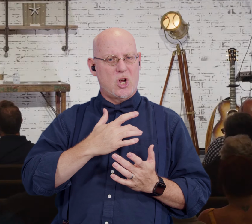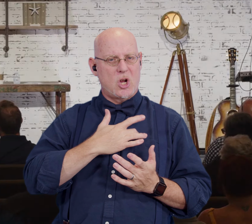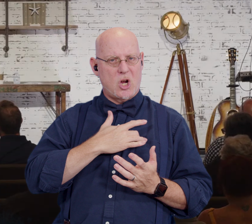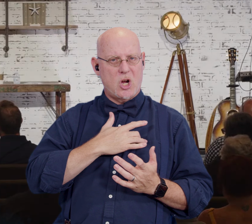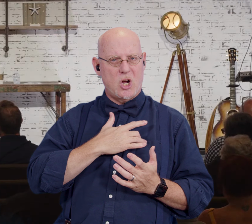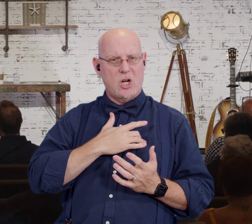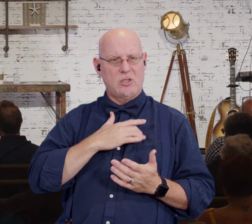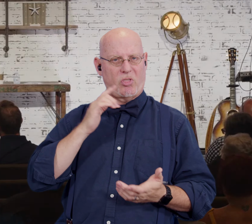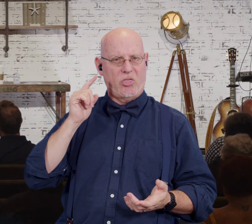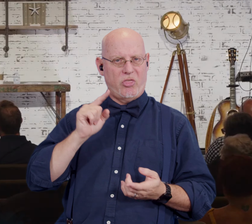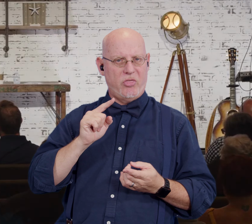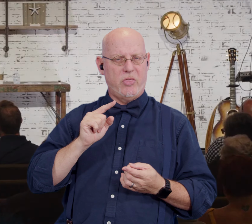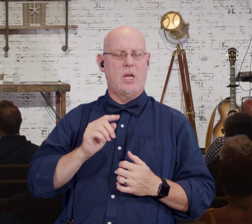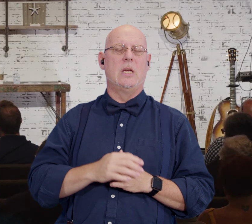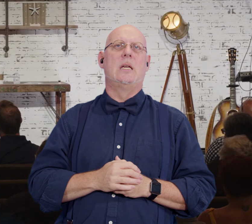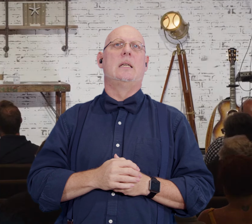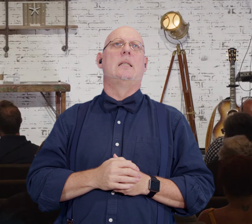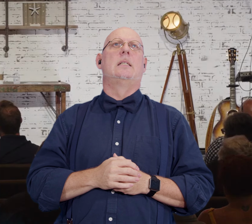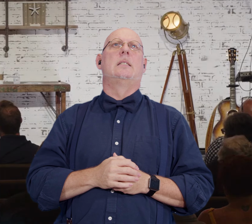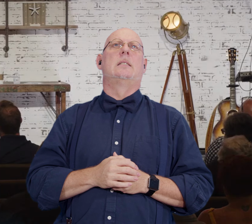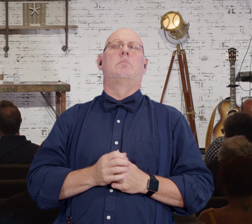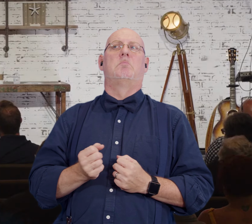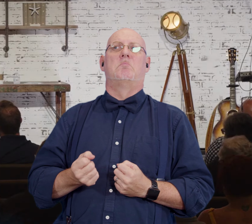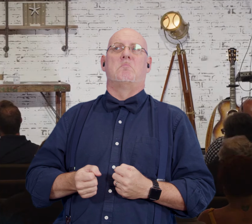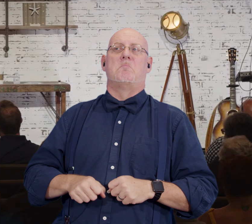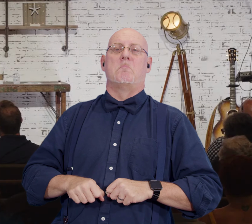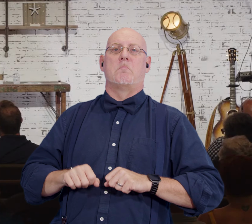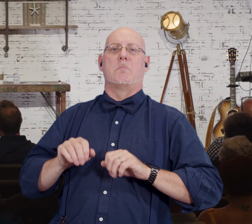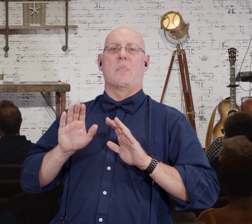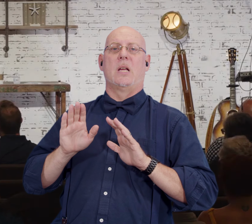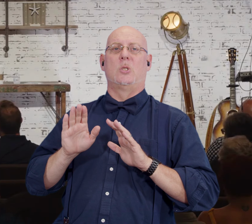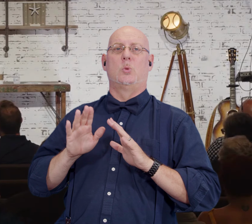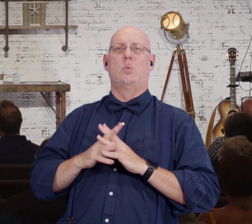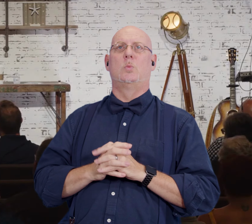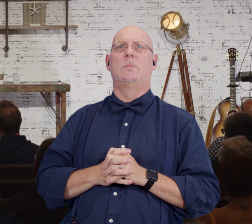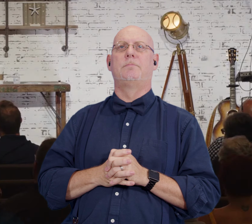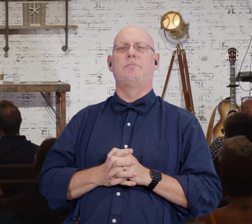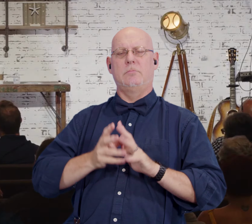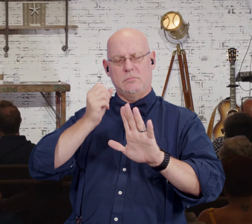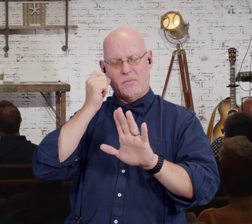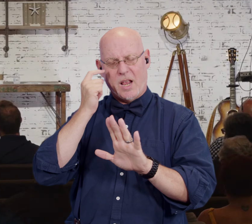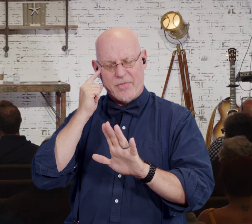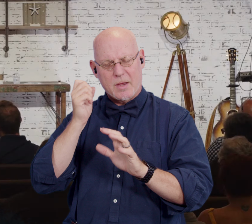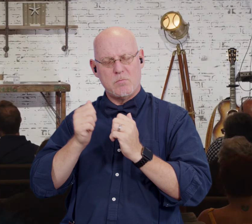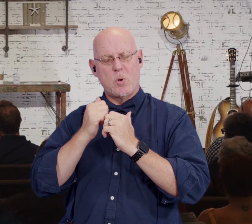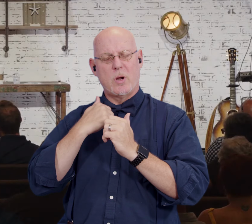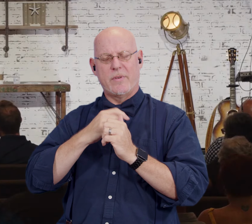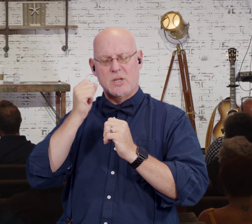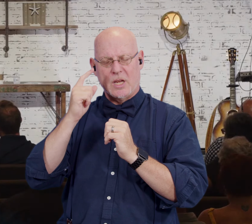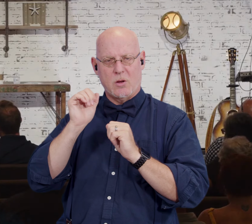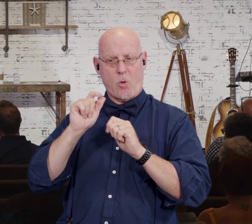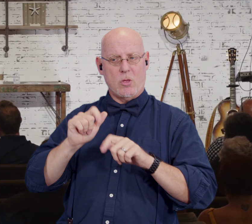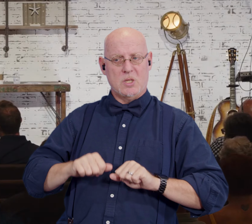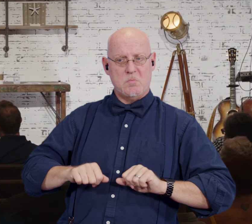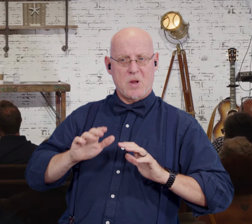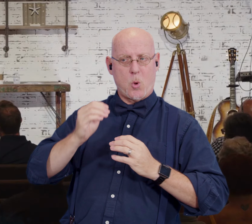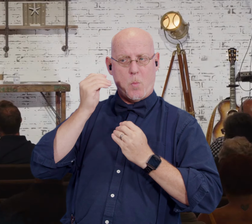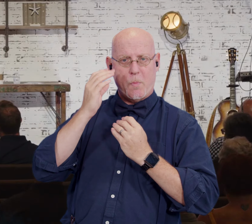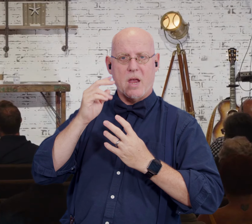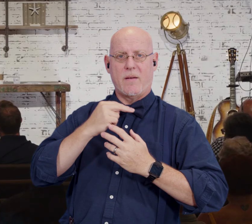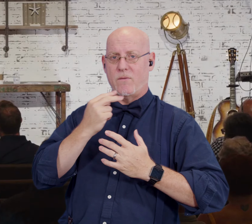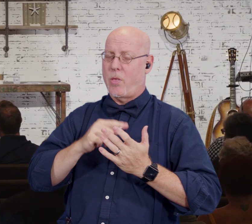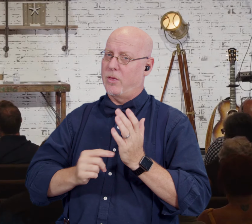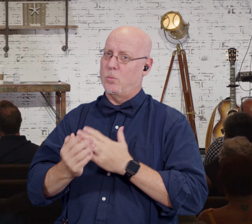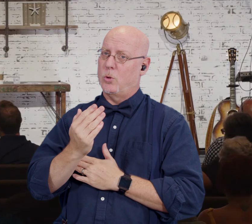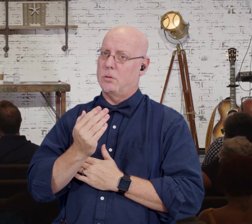our hearts stunted, we submit to. Well, we need to understand this. I think most of us get this. We're all submitting to and